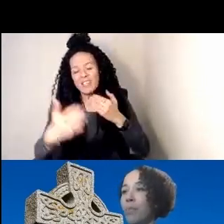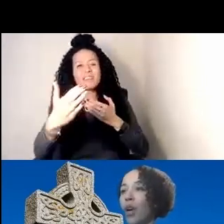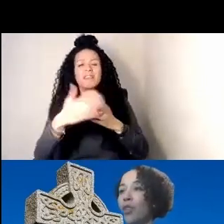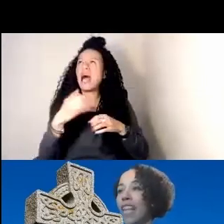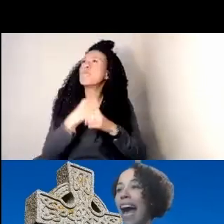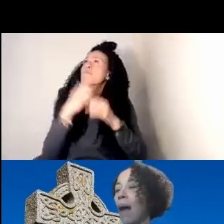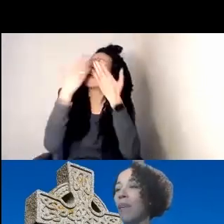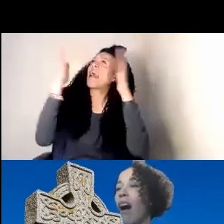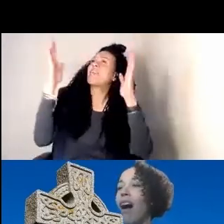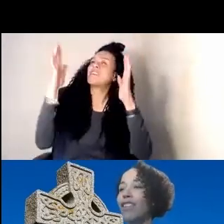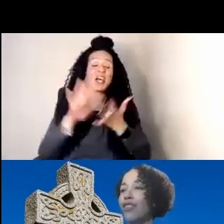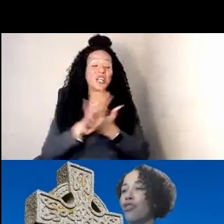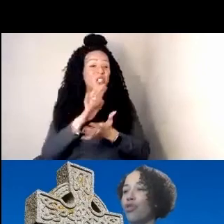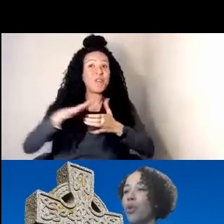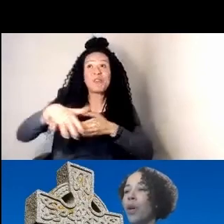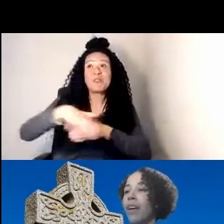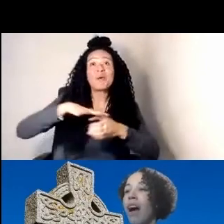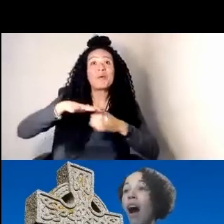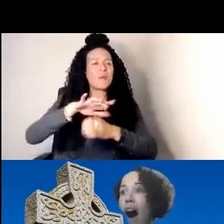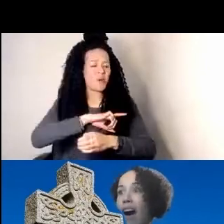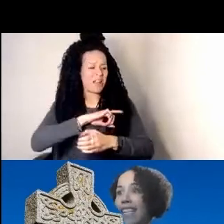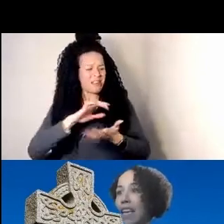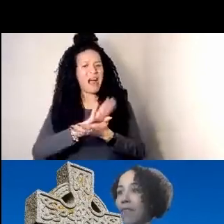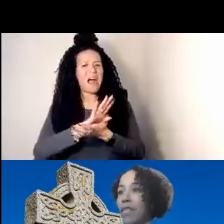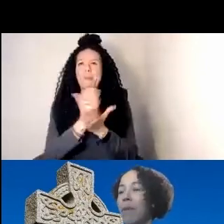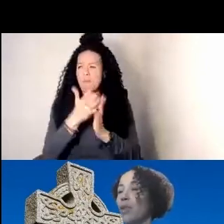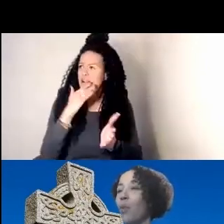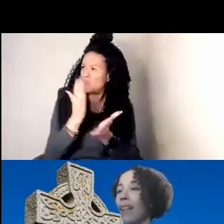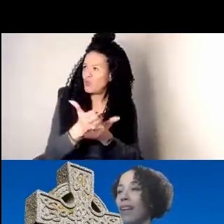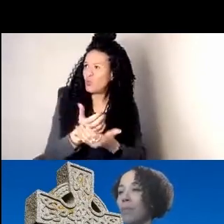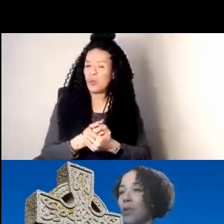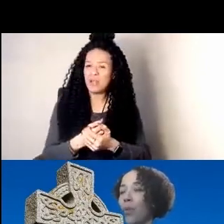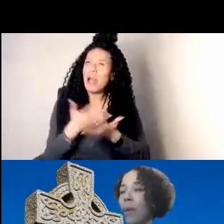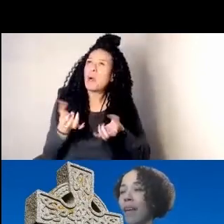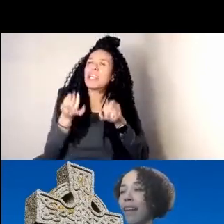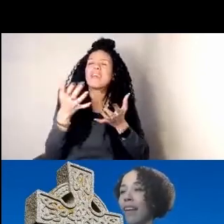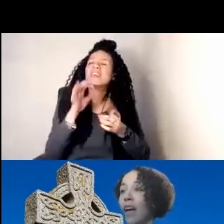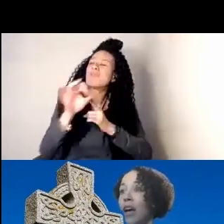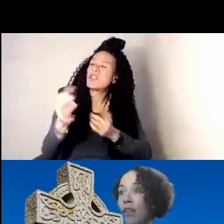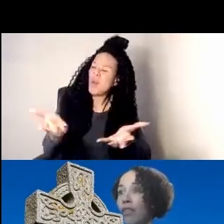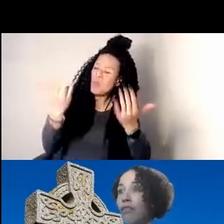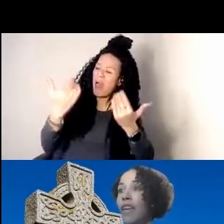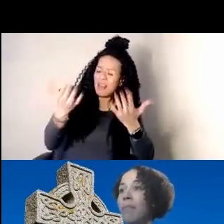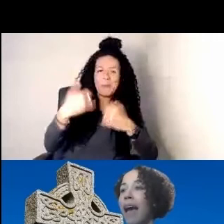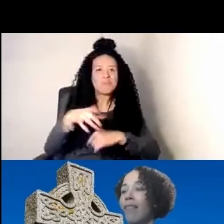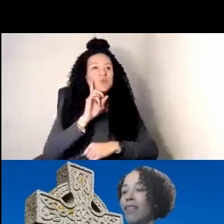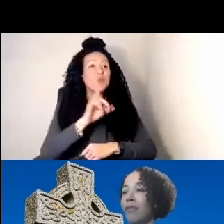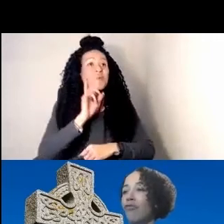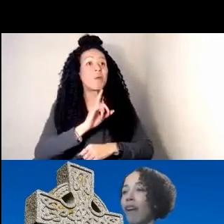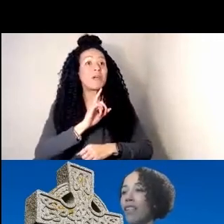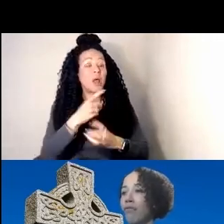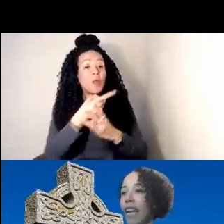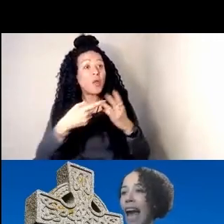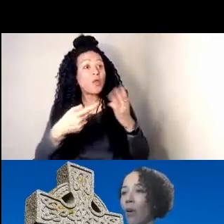spot because the happy heart is true. I'd give a special welcome to the women, the three Marys